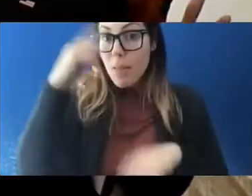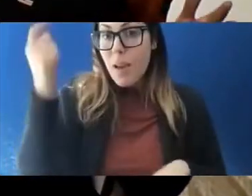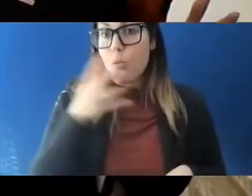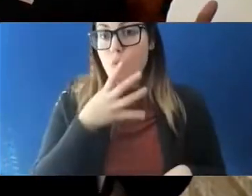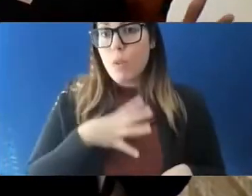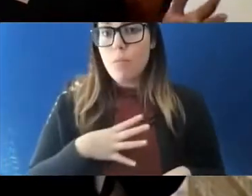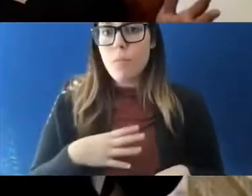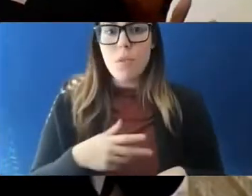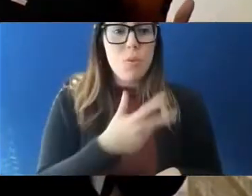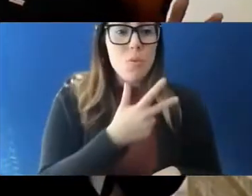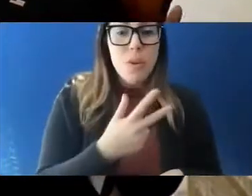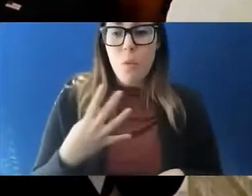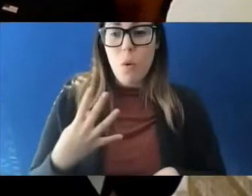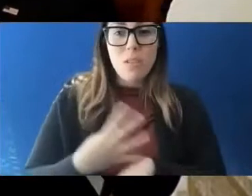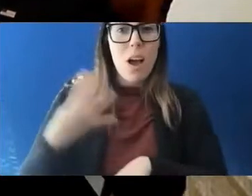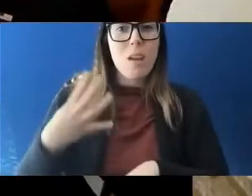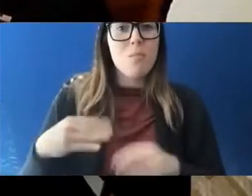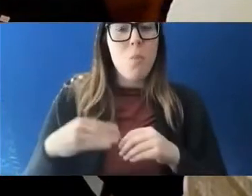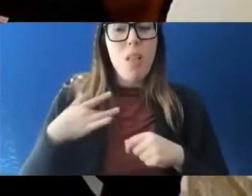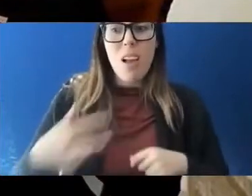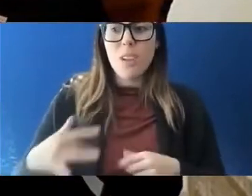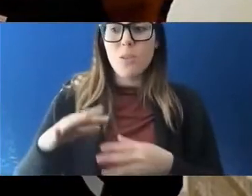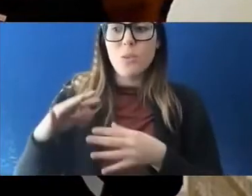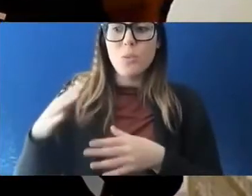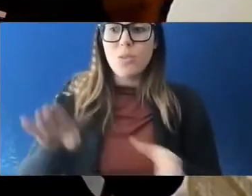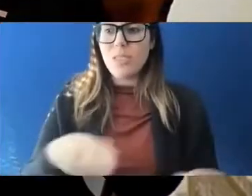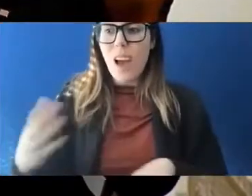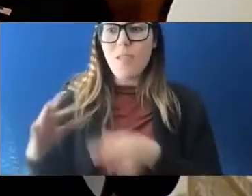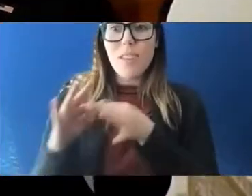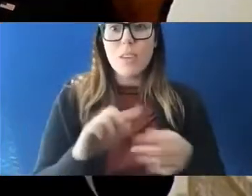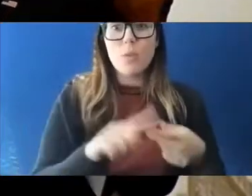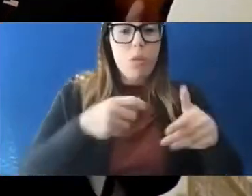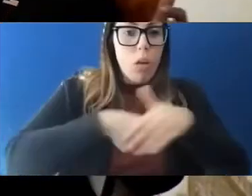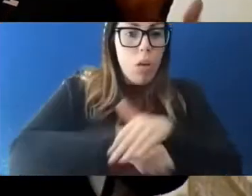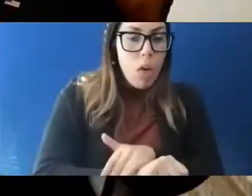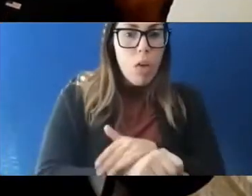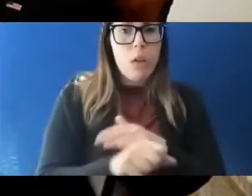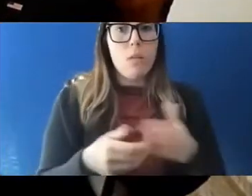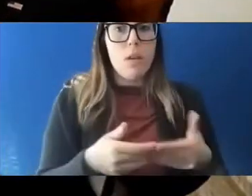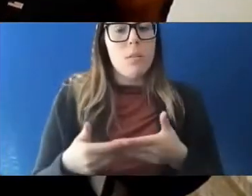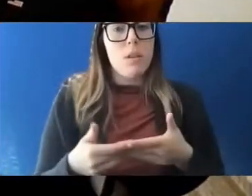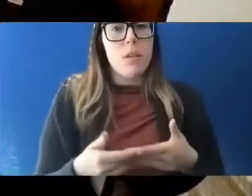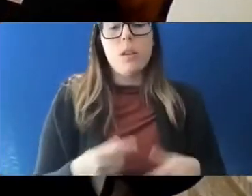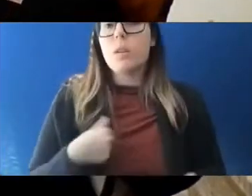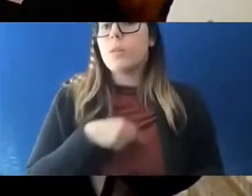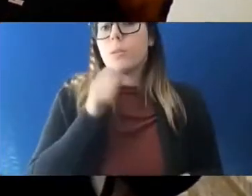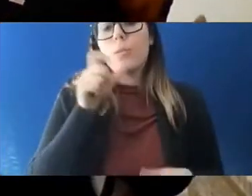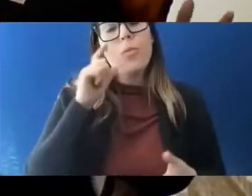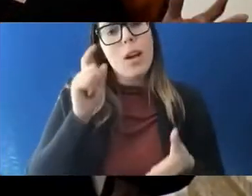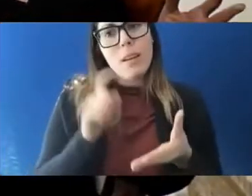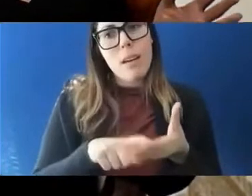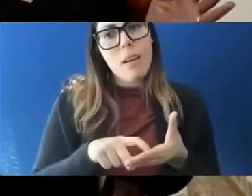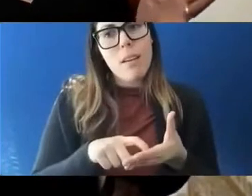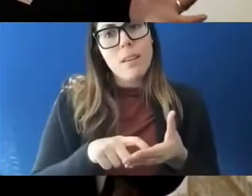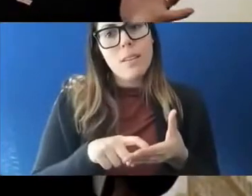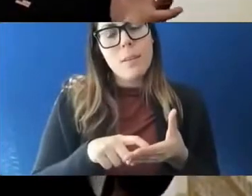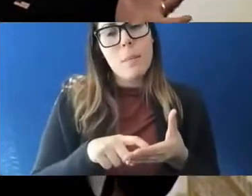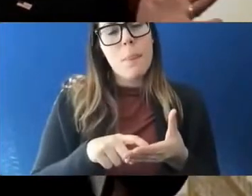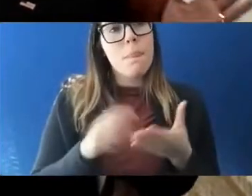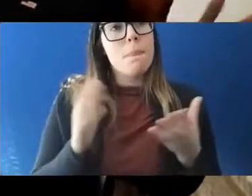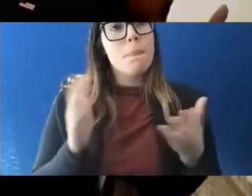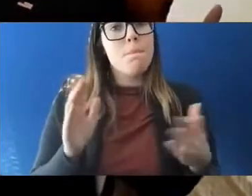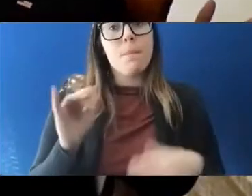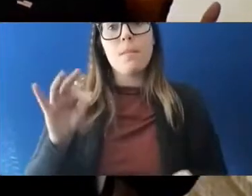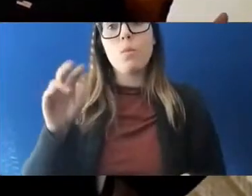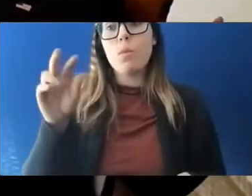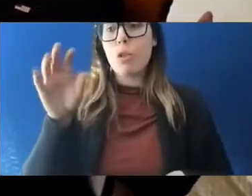3 to 4 times more likely to die in connection with childbirth, when we don't recognize that when